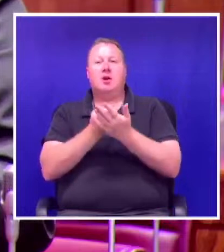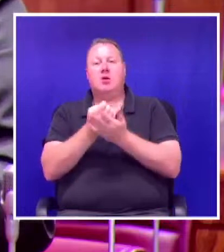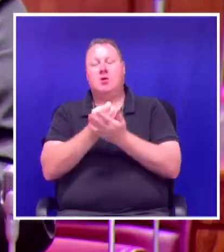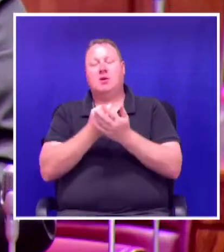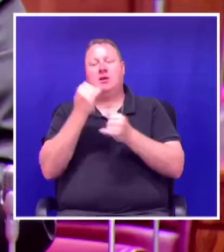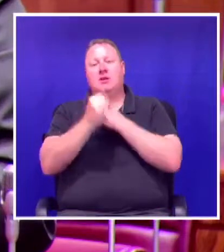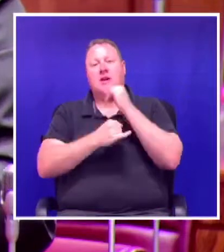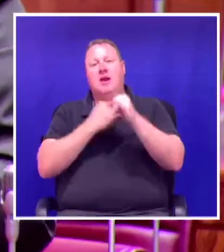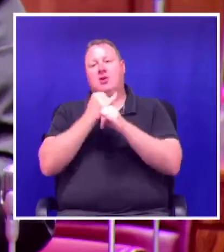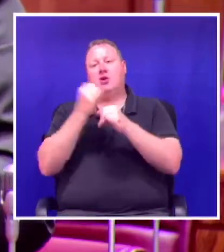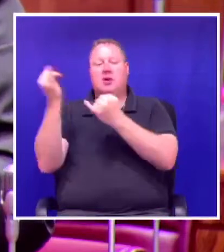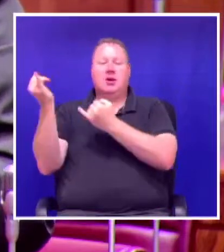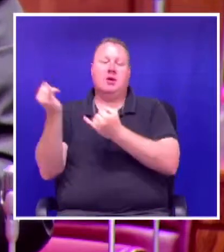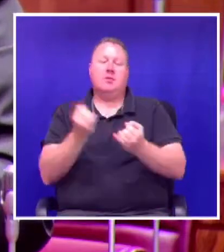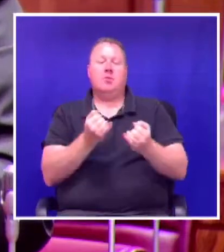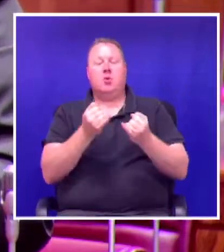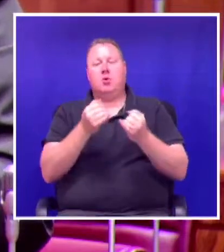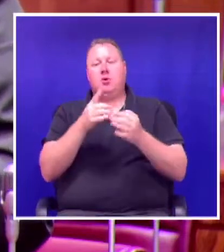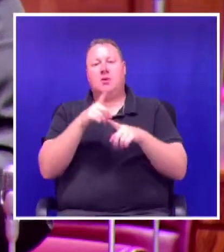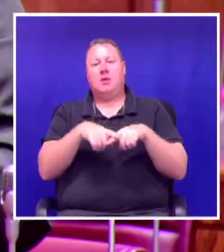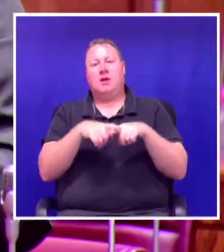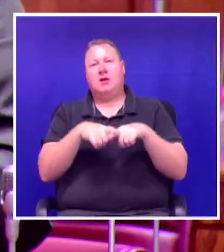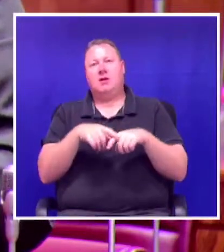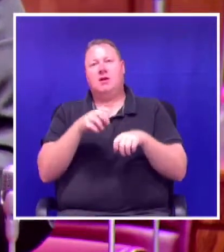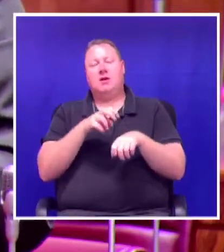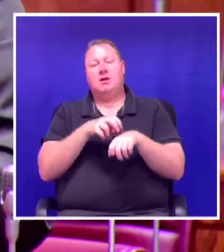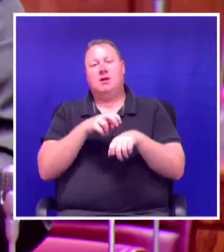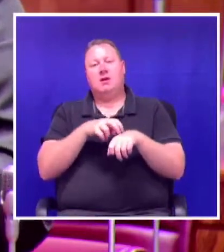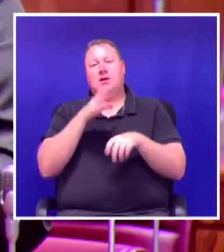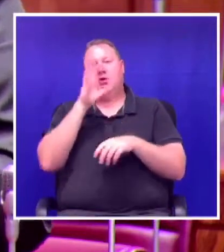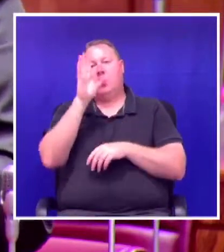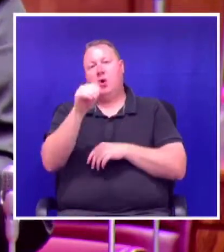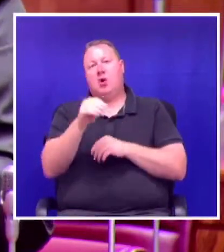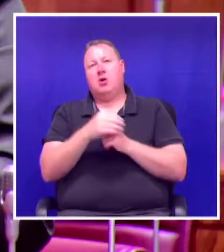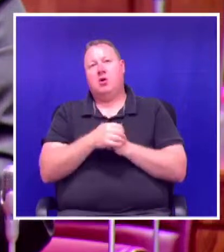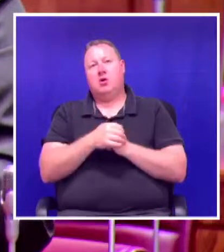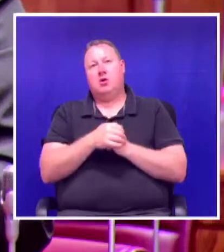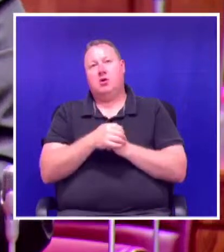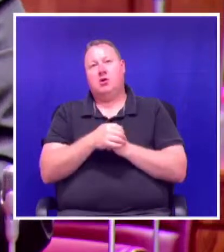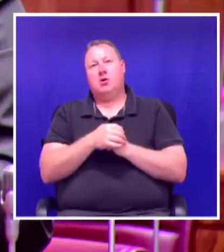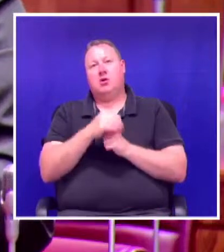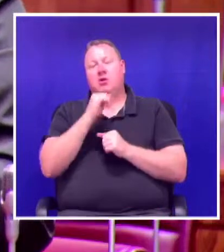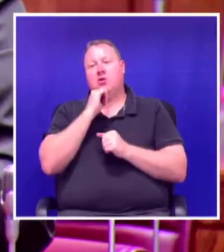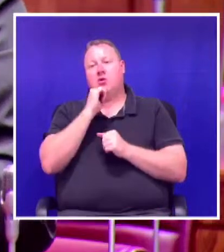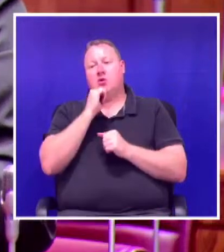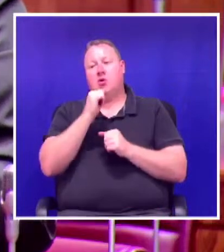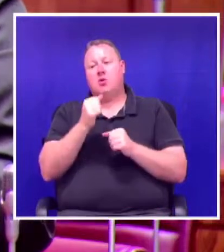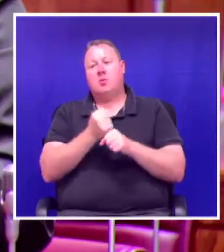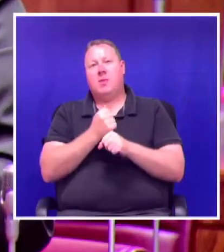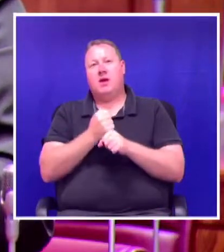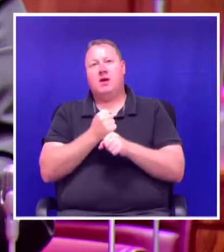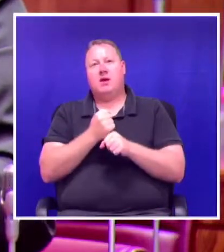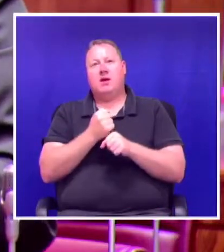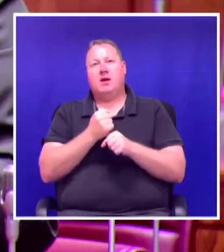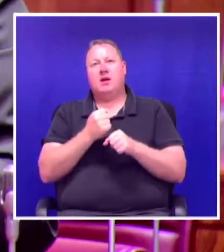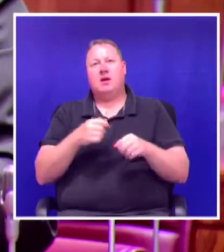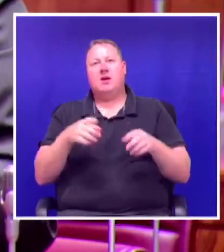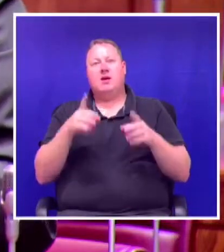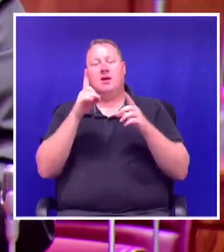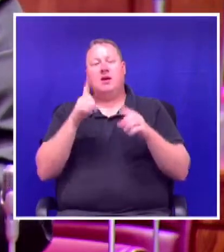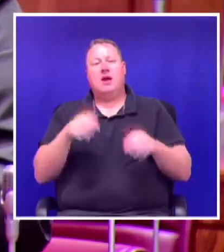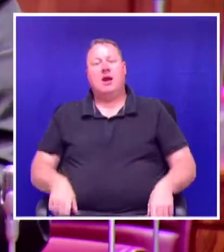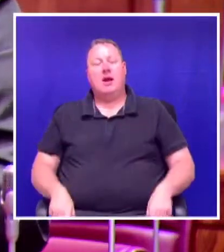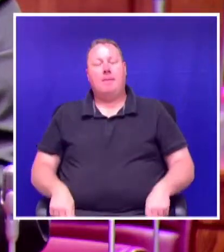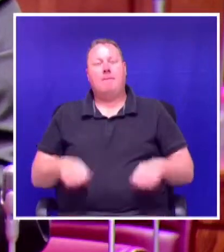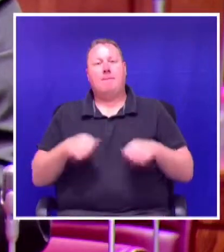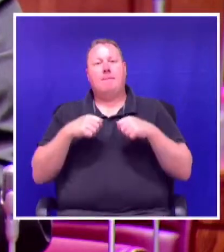dependency? We have to ask, why are we not producing at least denim material from South